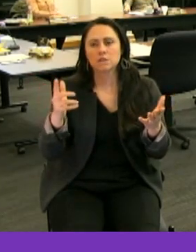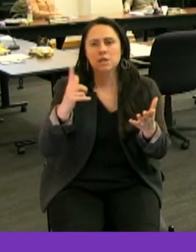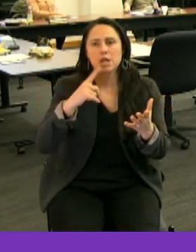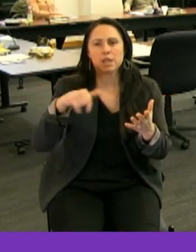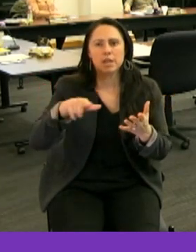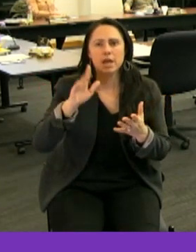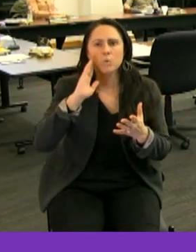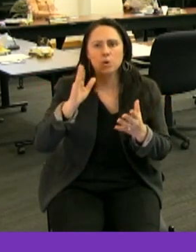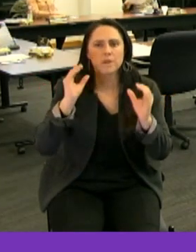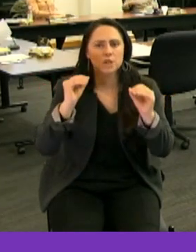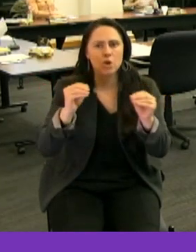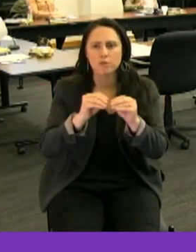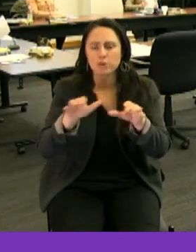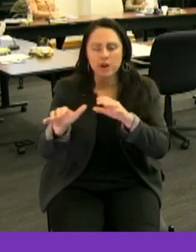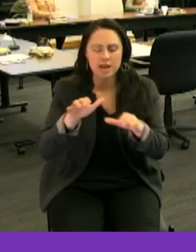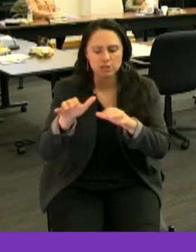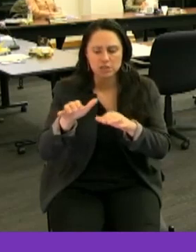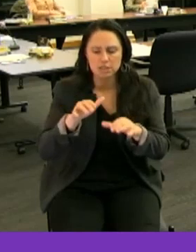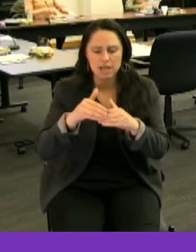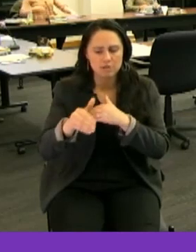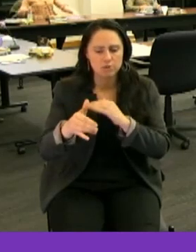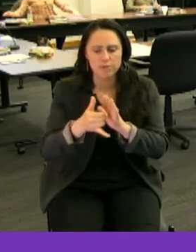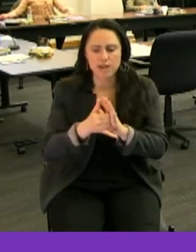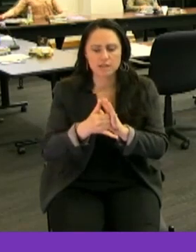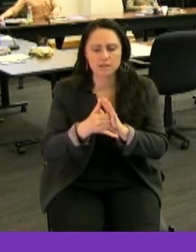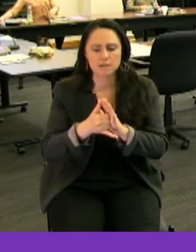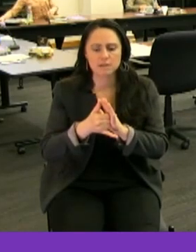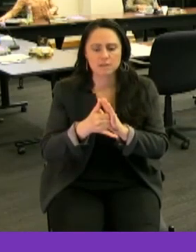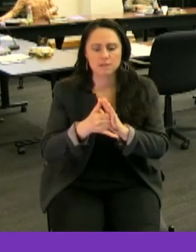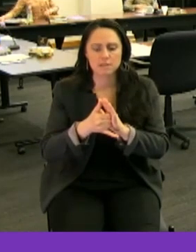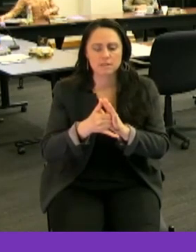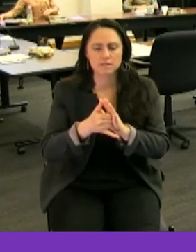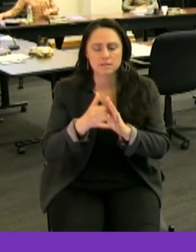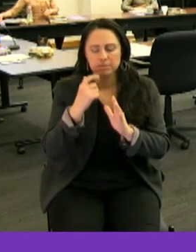there'll be no further action after that, and